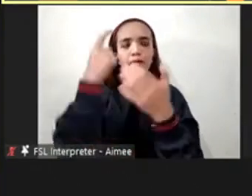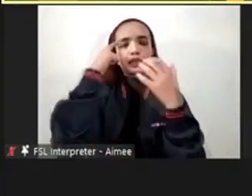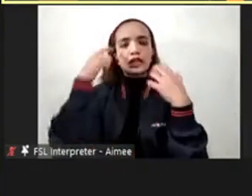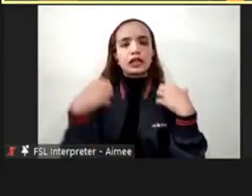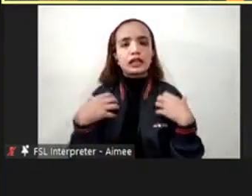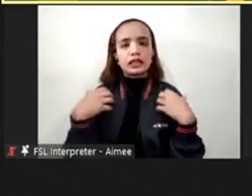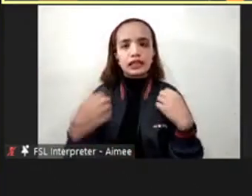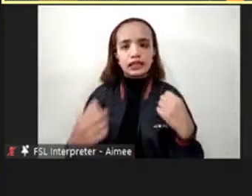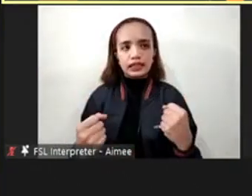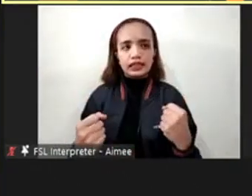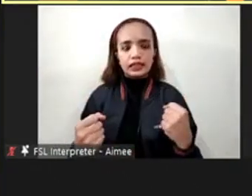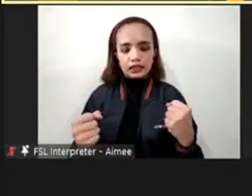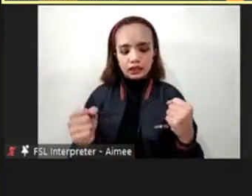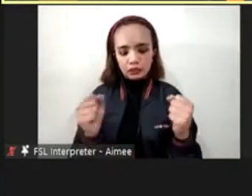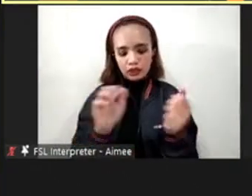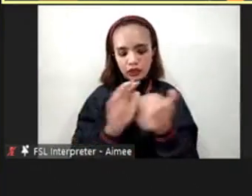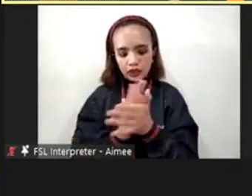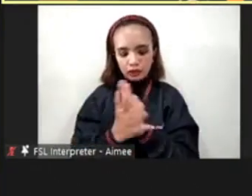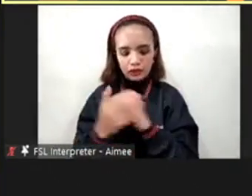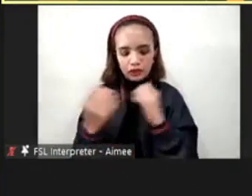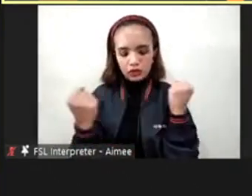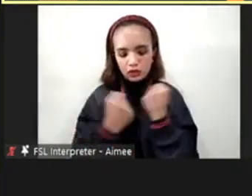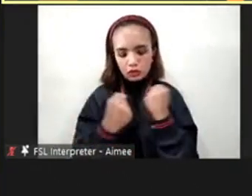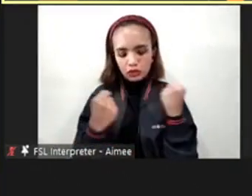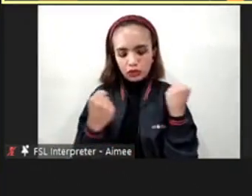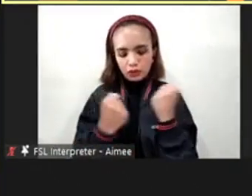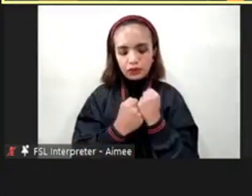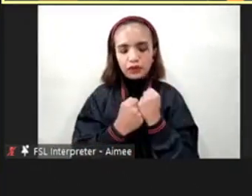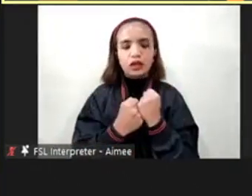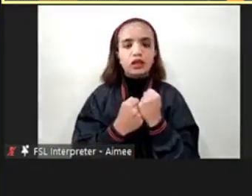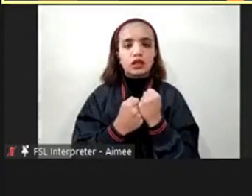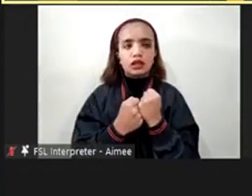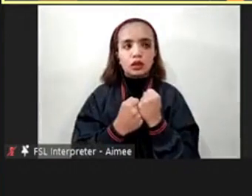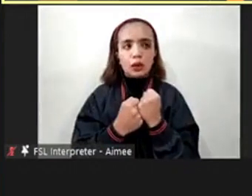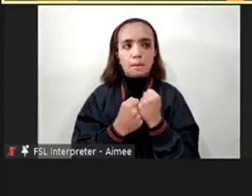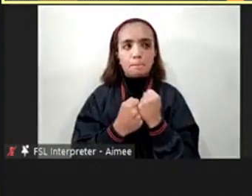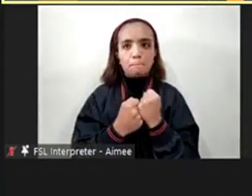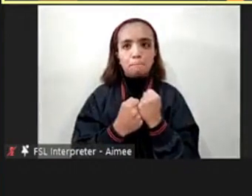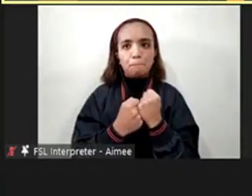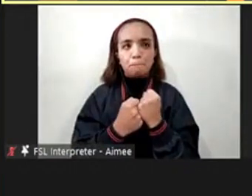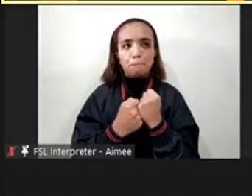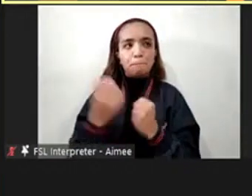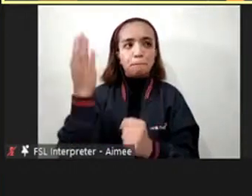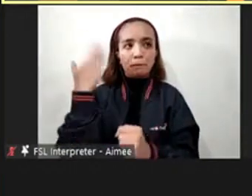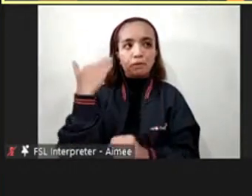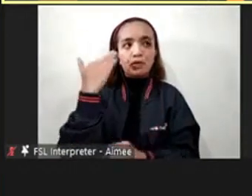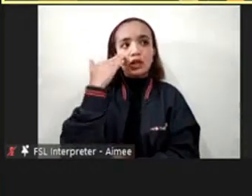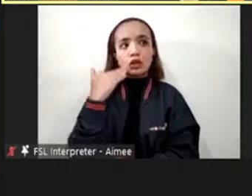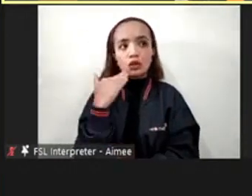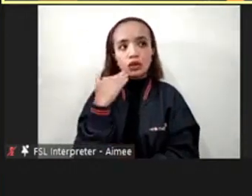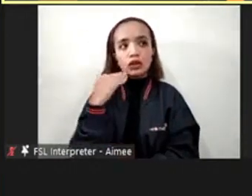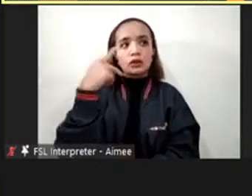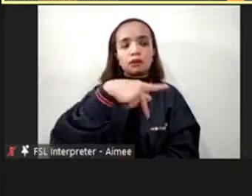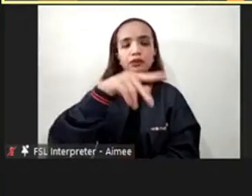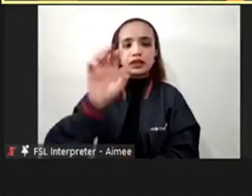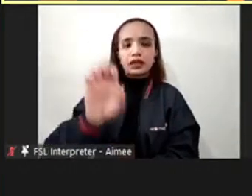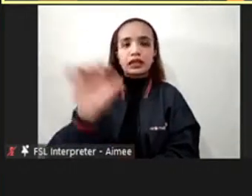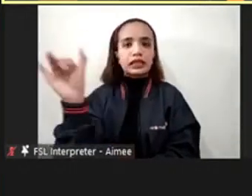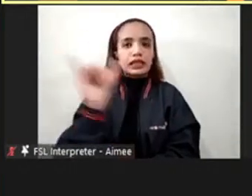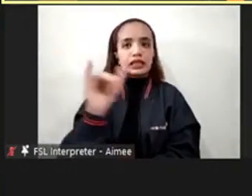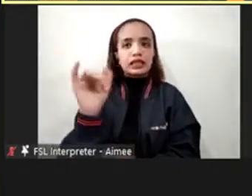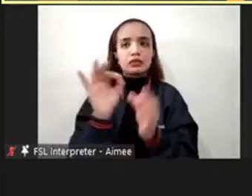to have this so much support, overwhelming support. Nung nagkulang kami ng PPE, pati yung family